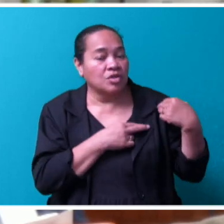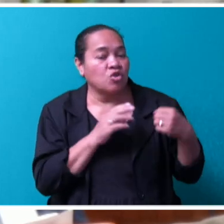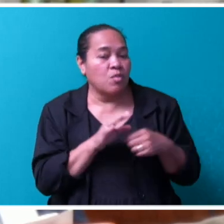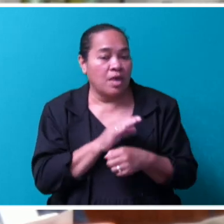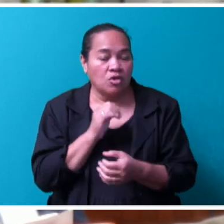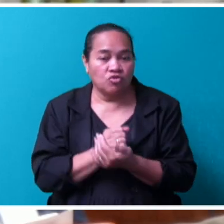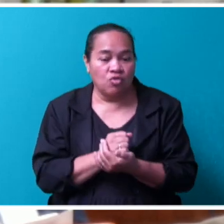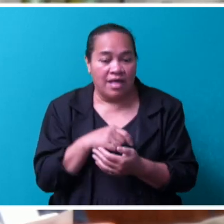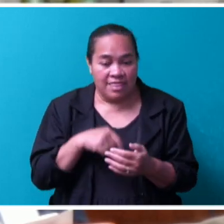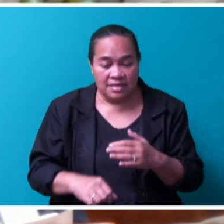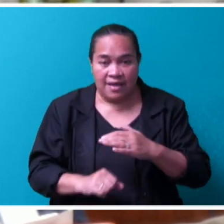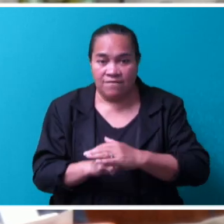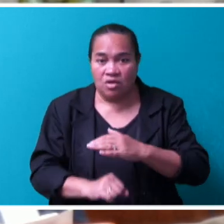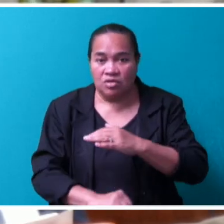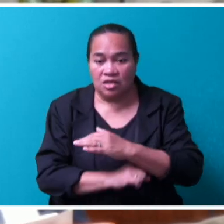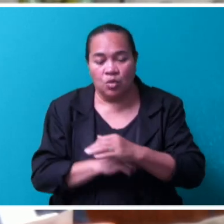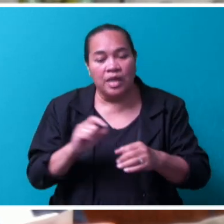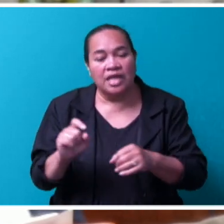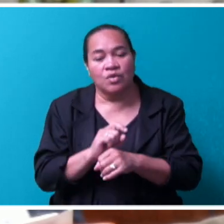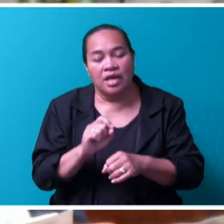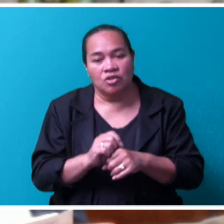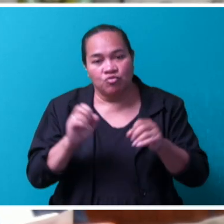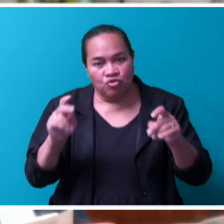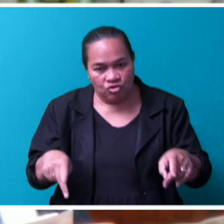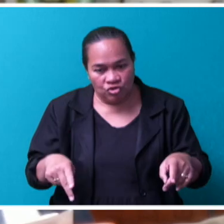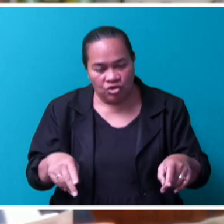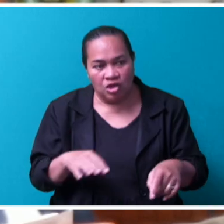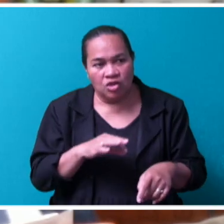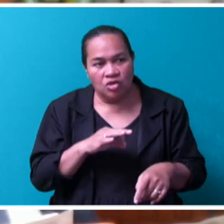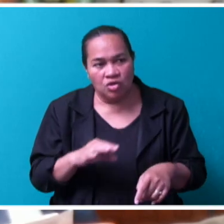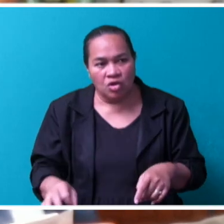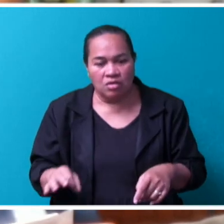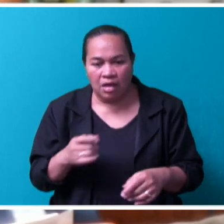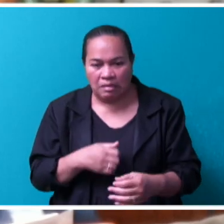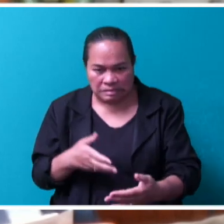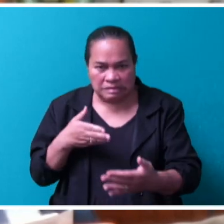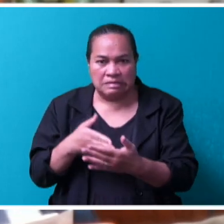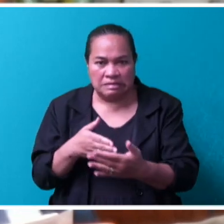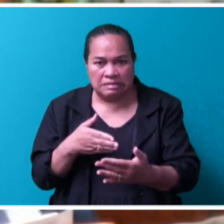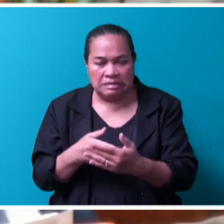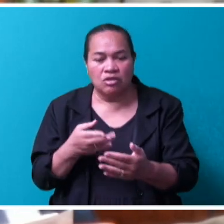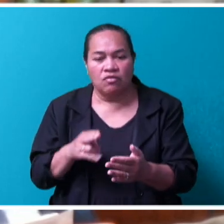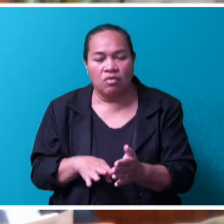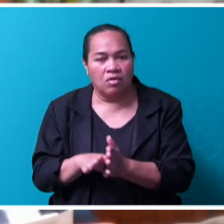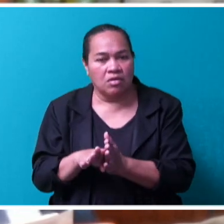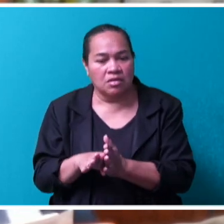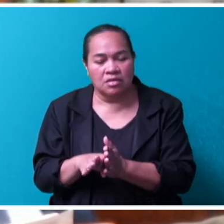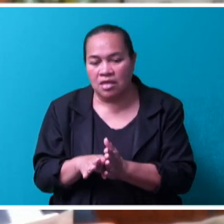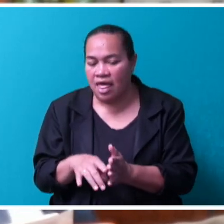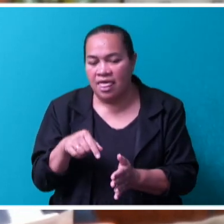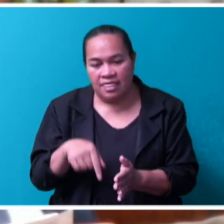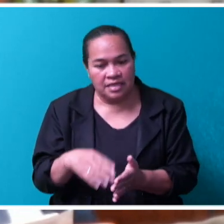foundations create opportunities rather than become obstacles to progress. This budget